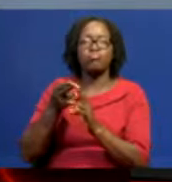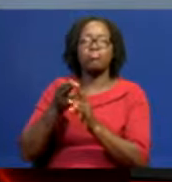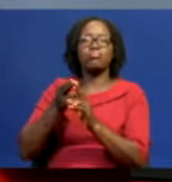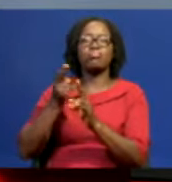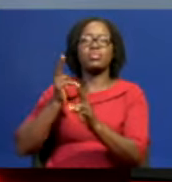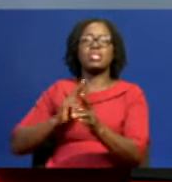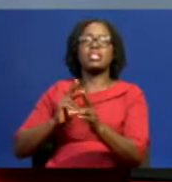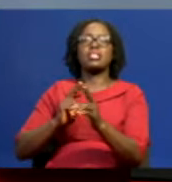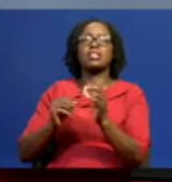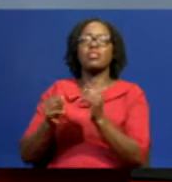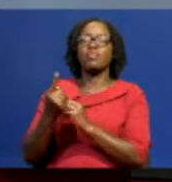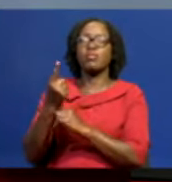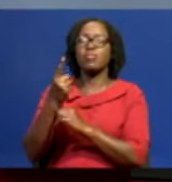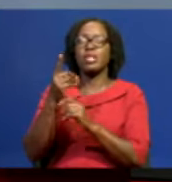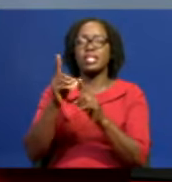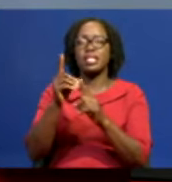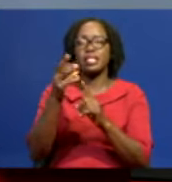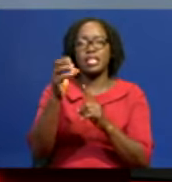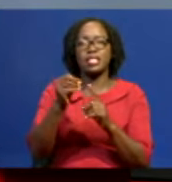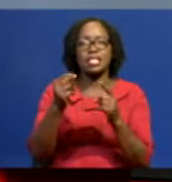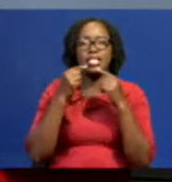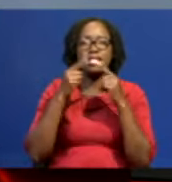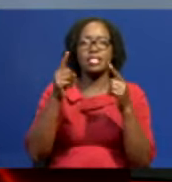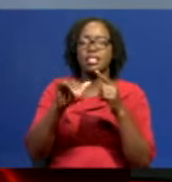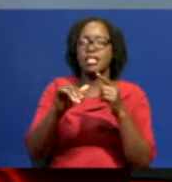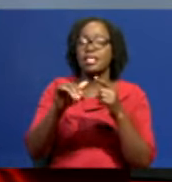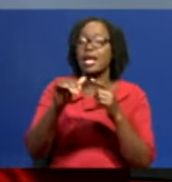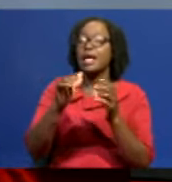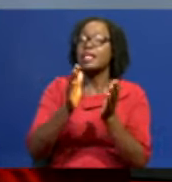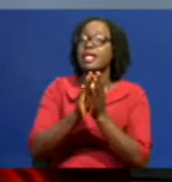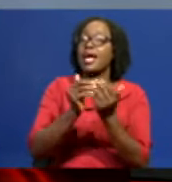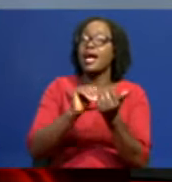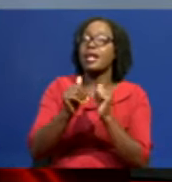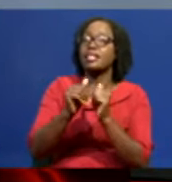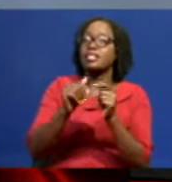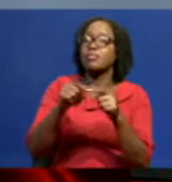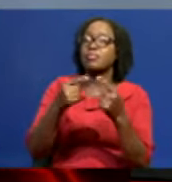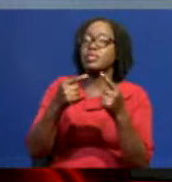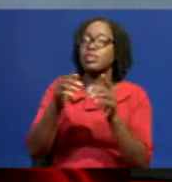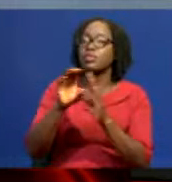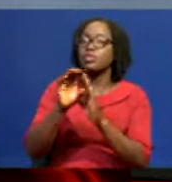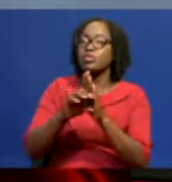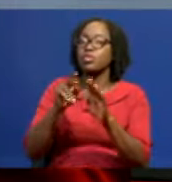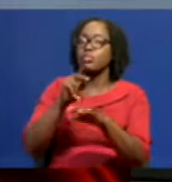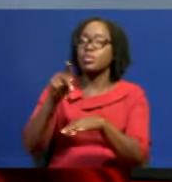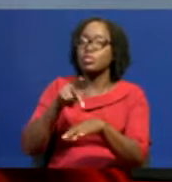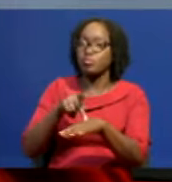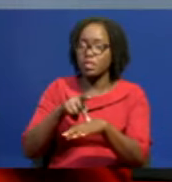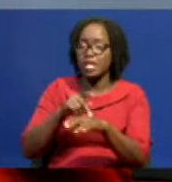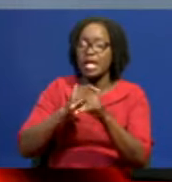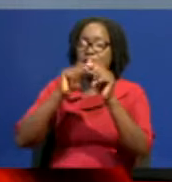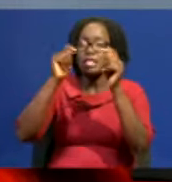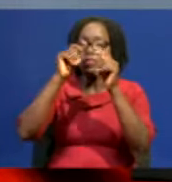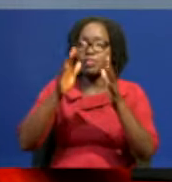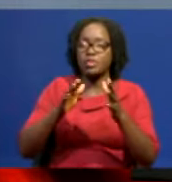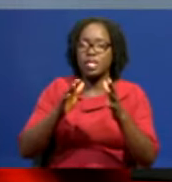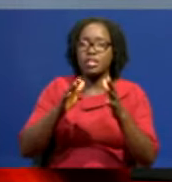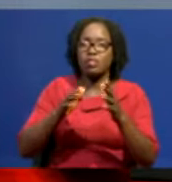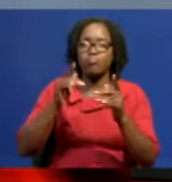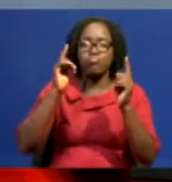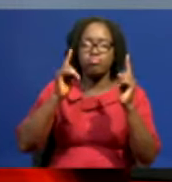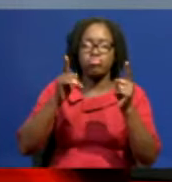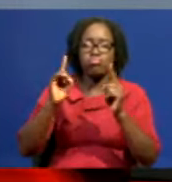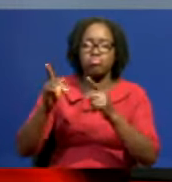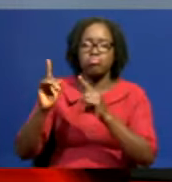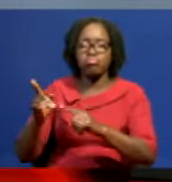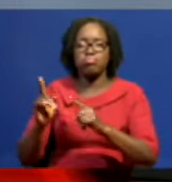the November 30th declaration that the act violated constitutional principles. The protesters took to Nairobi's central